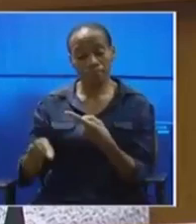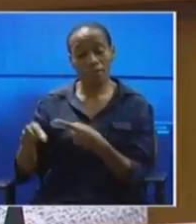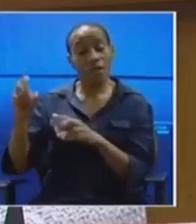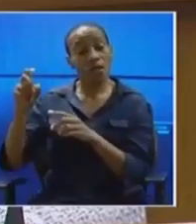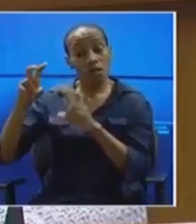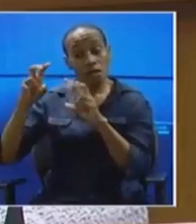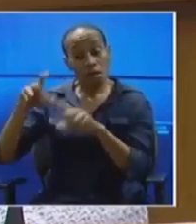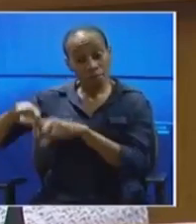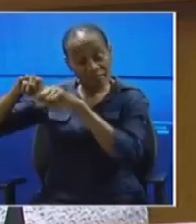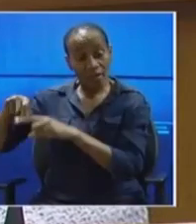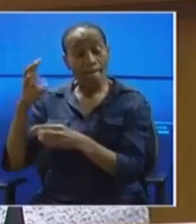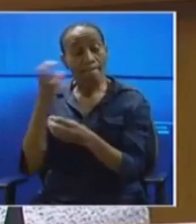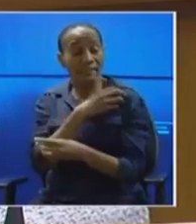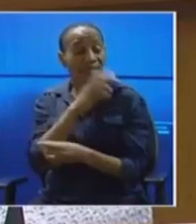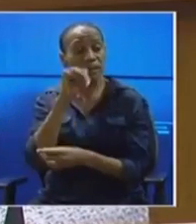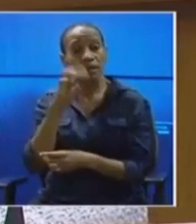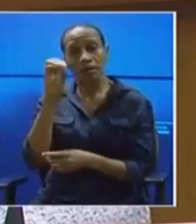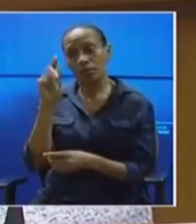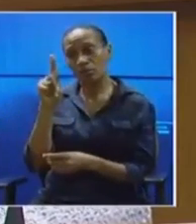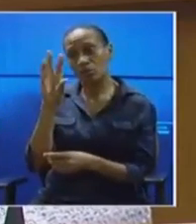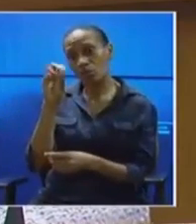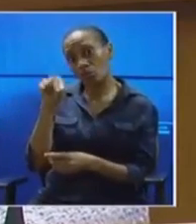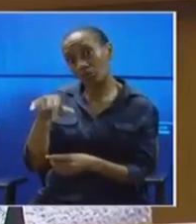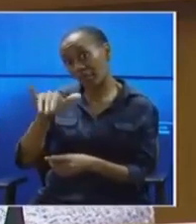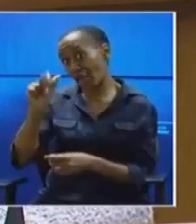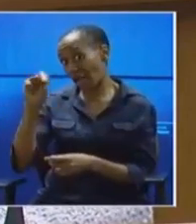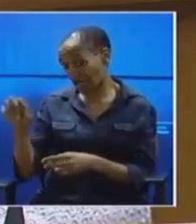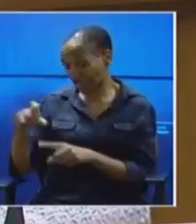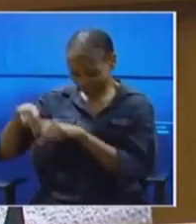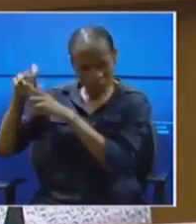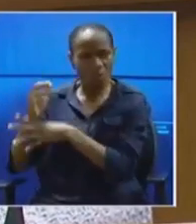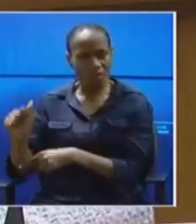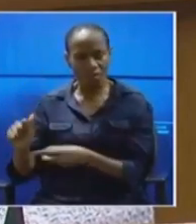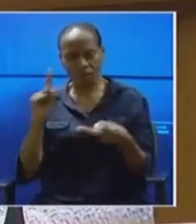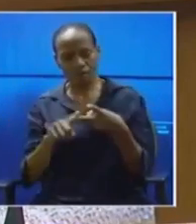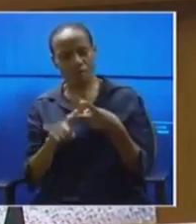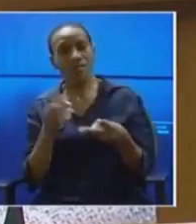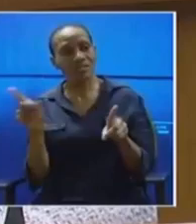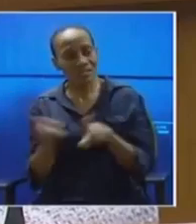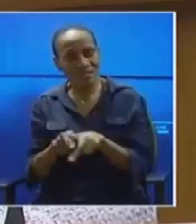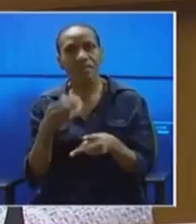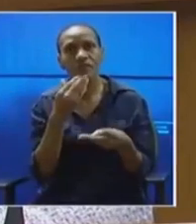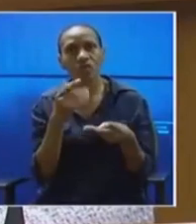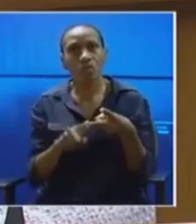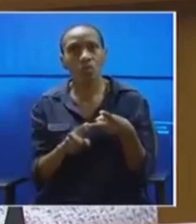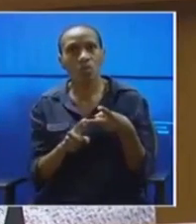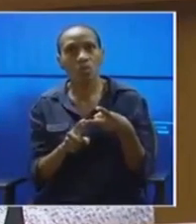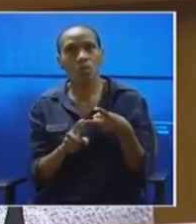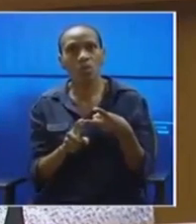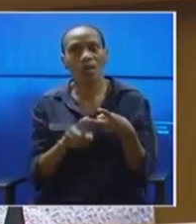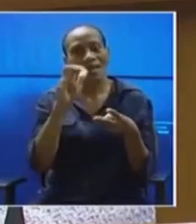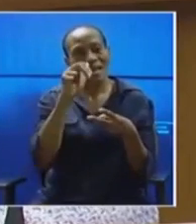and investigate Minister Nomvula Mokonyane. I challenge you to a suspension, lifestyle audit and investigation of